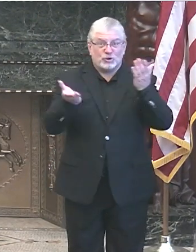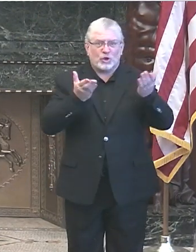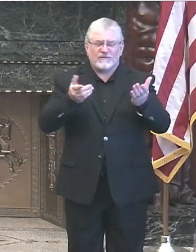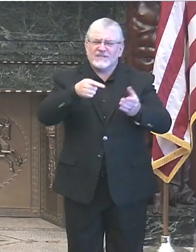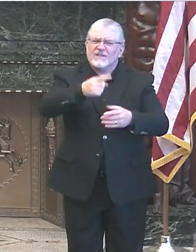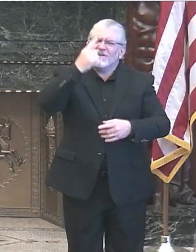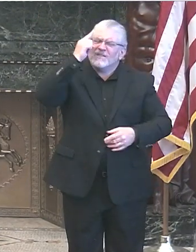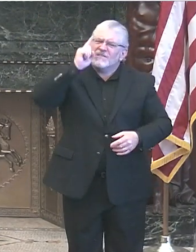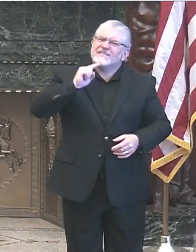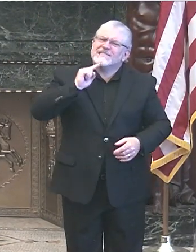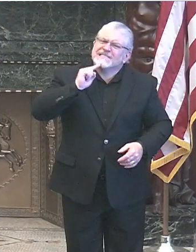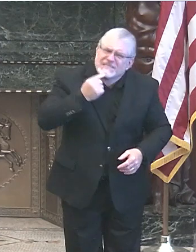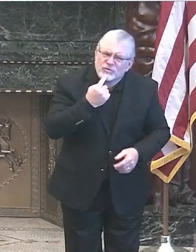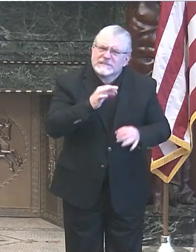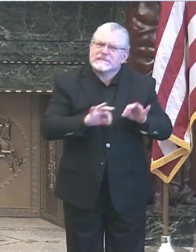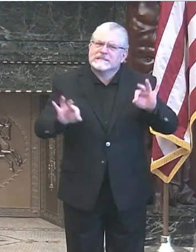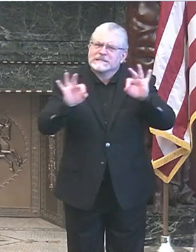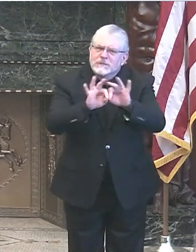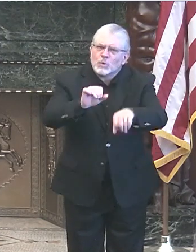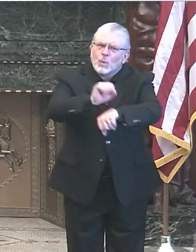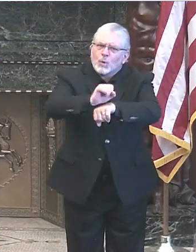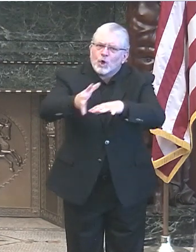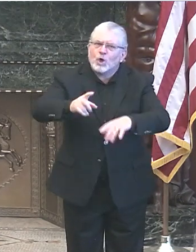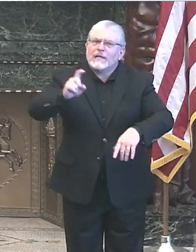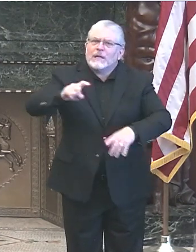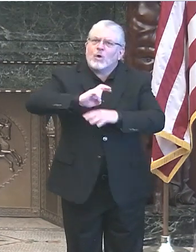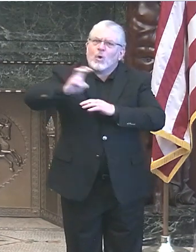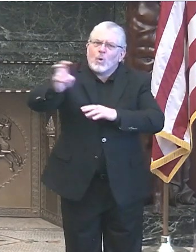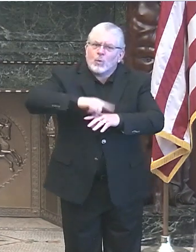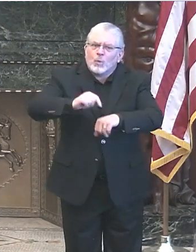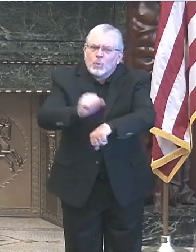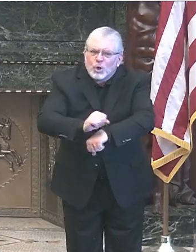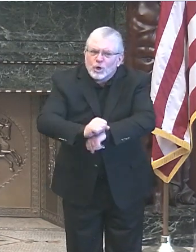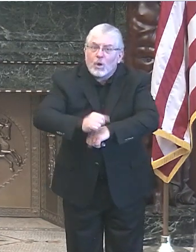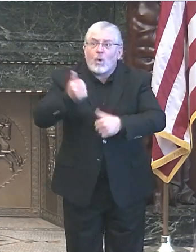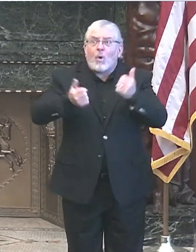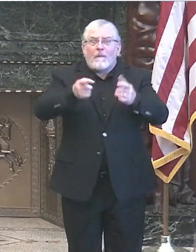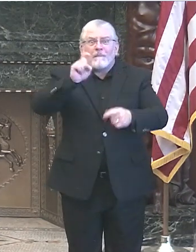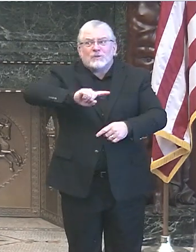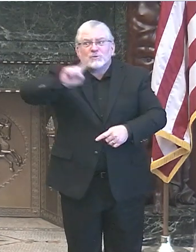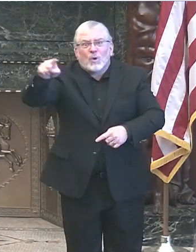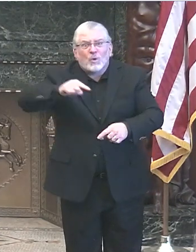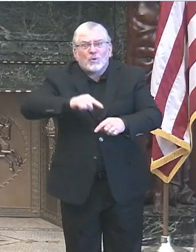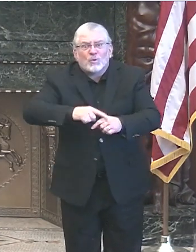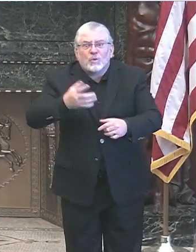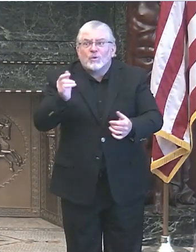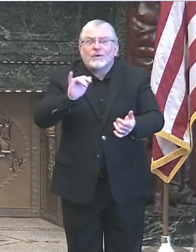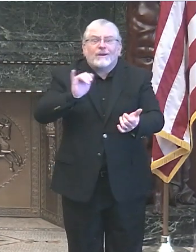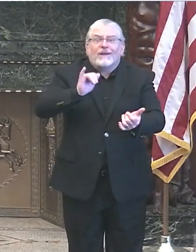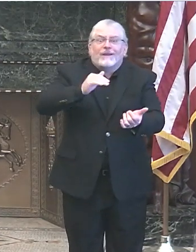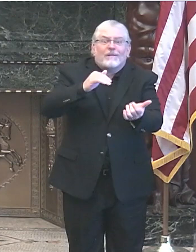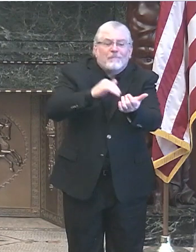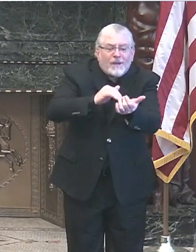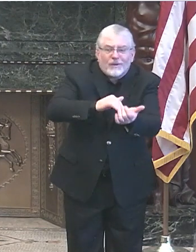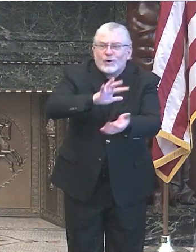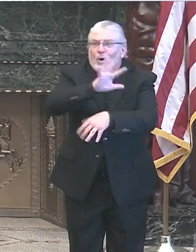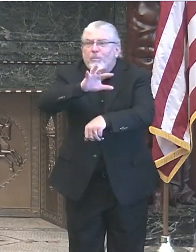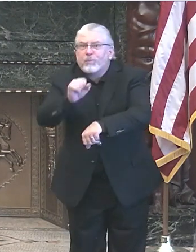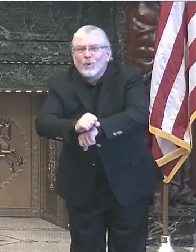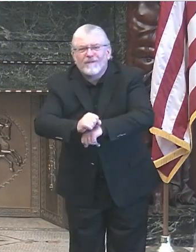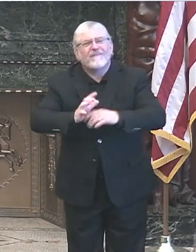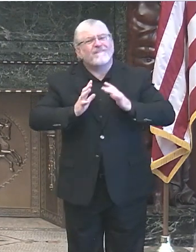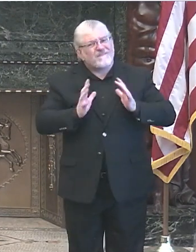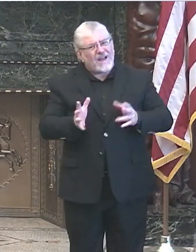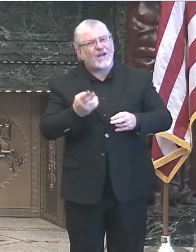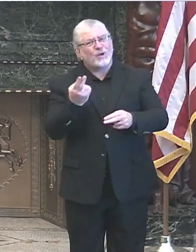of SEPTA and stay home. If you absolutely have to be on the system because you have essential personal business, like a medical appointment, or